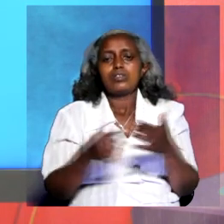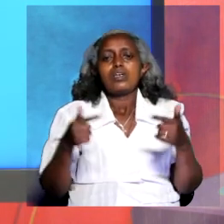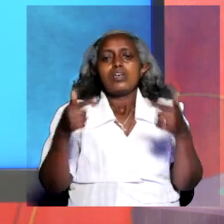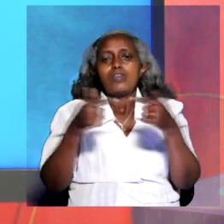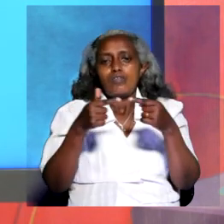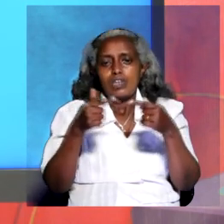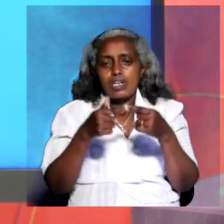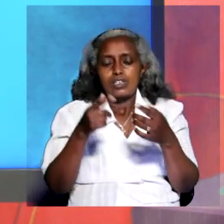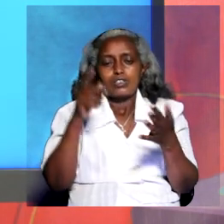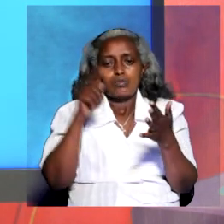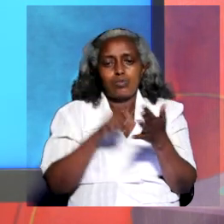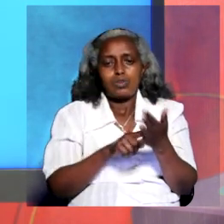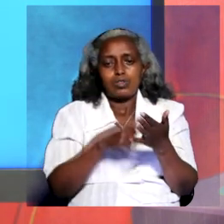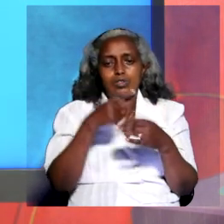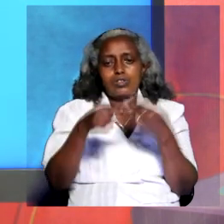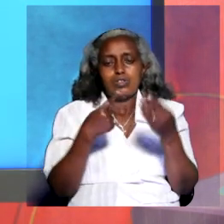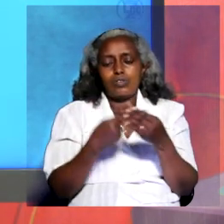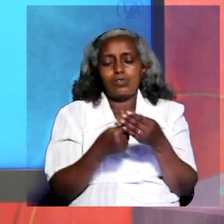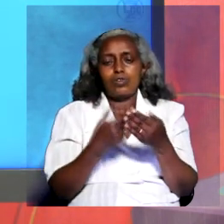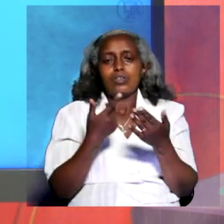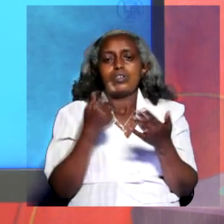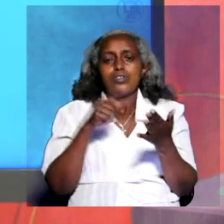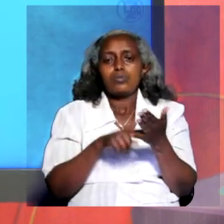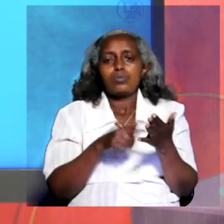inflection point. Therefore,